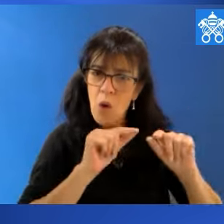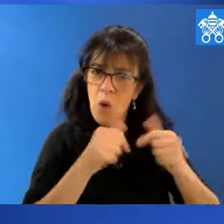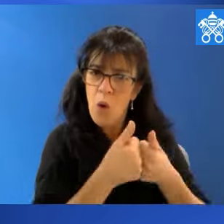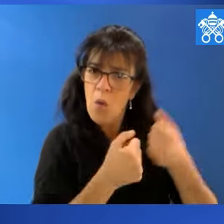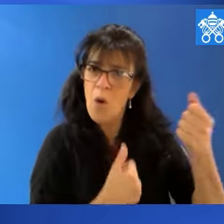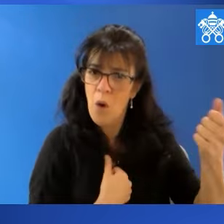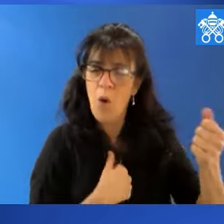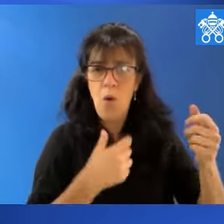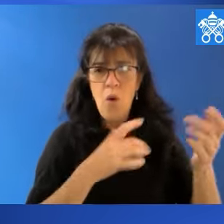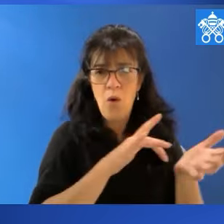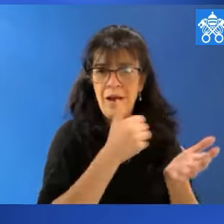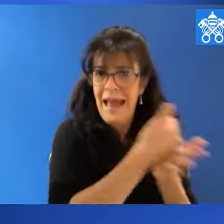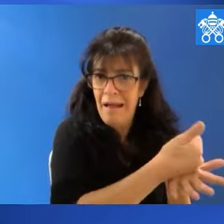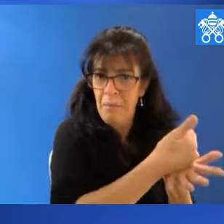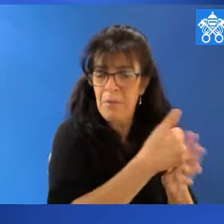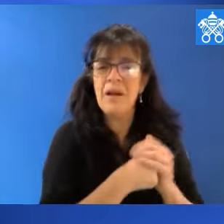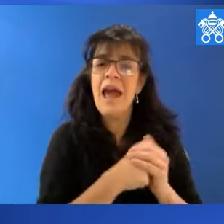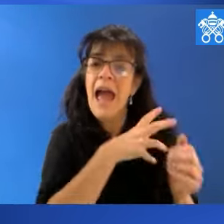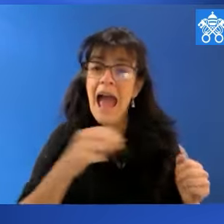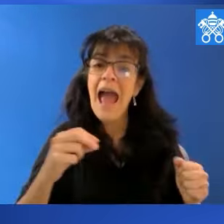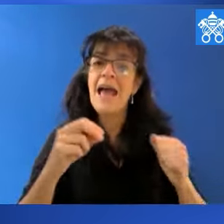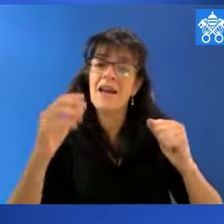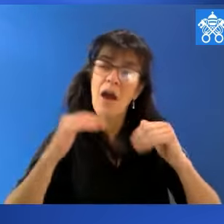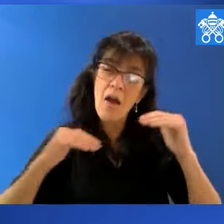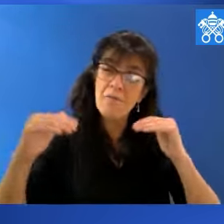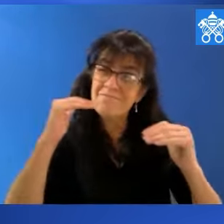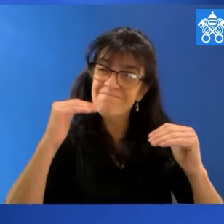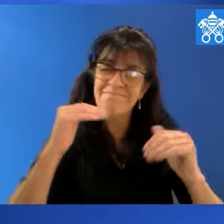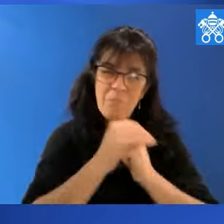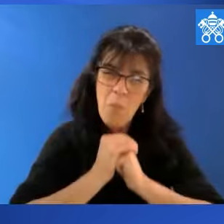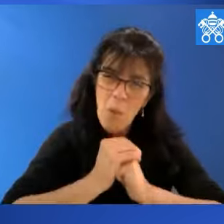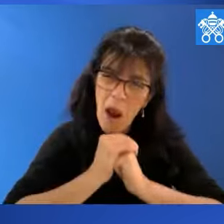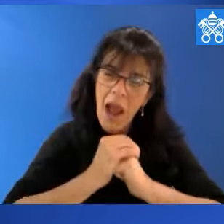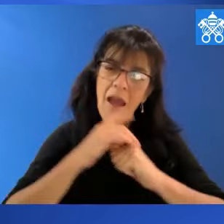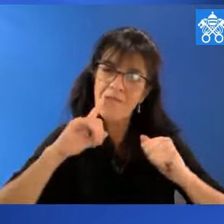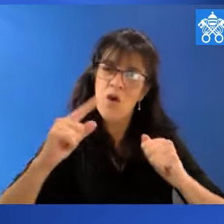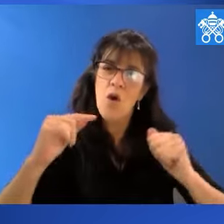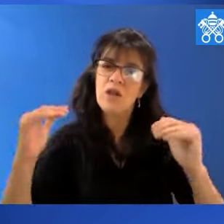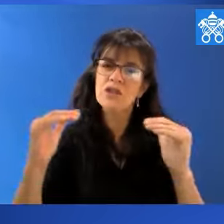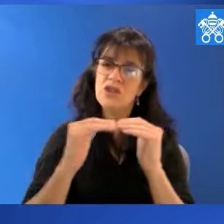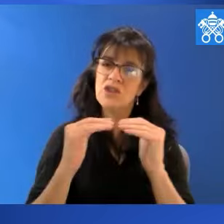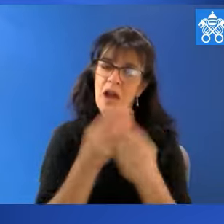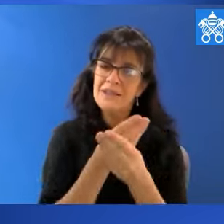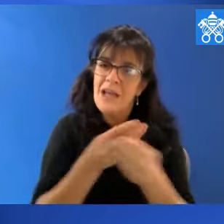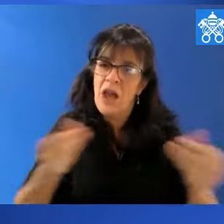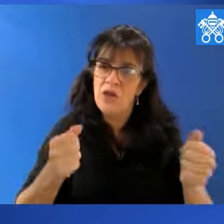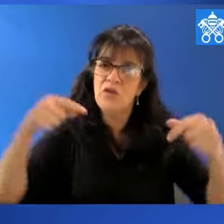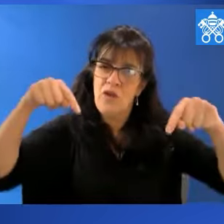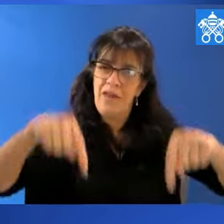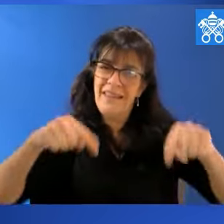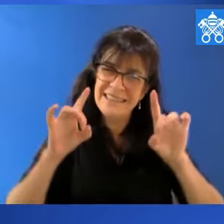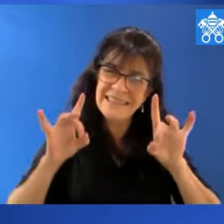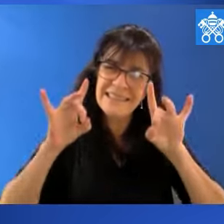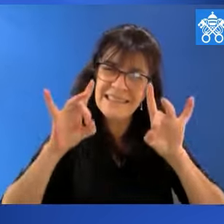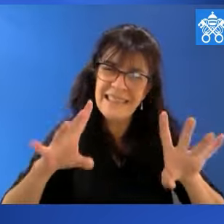And above all, may we pray fervently for just solutions to this grave humanitarian